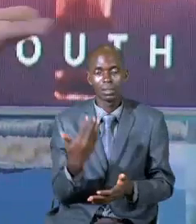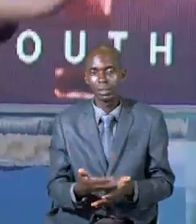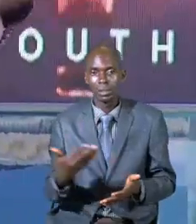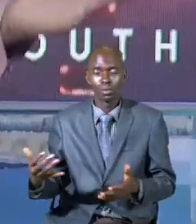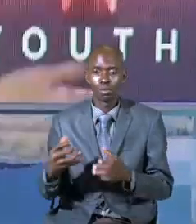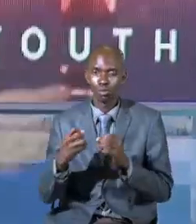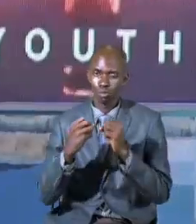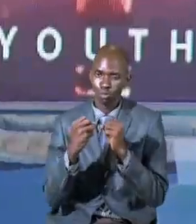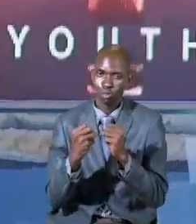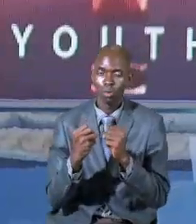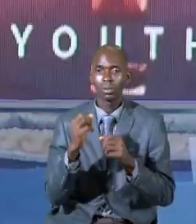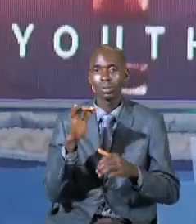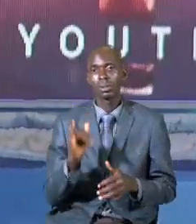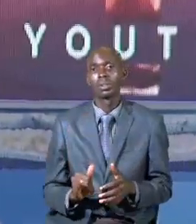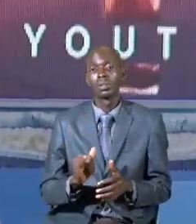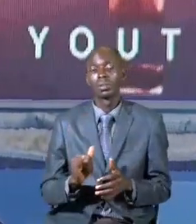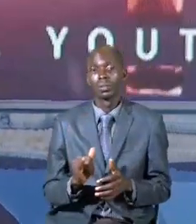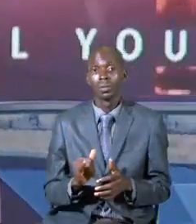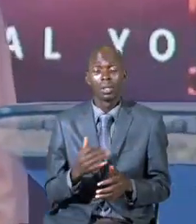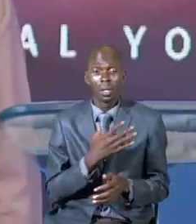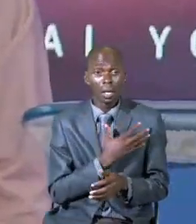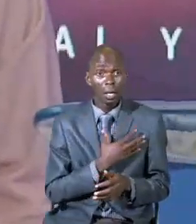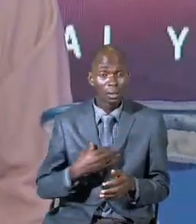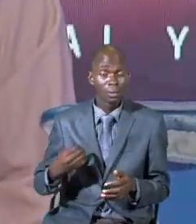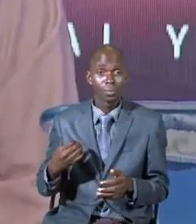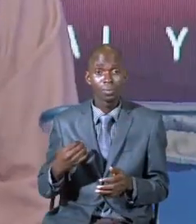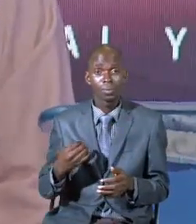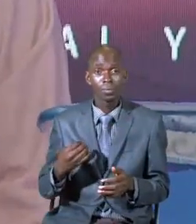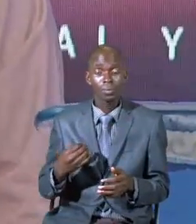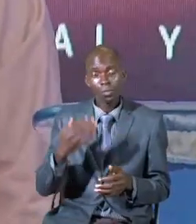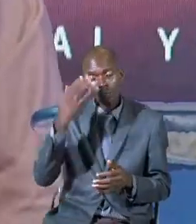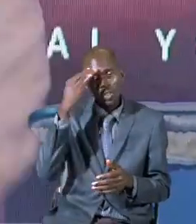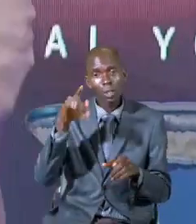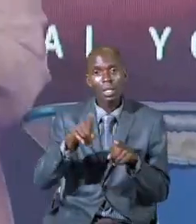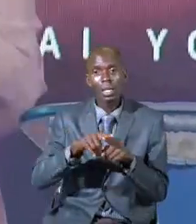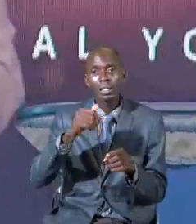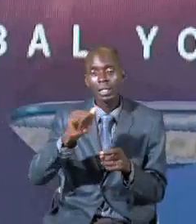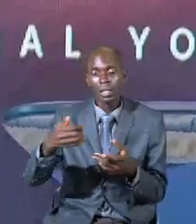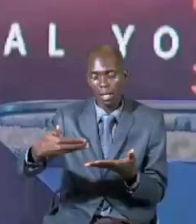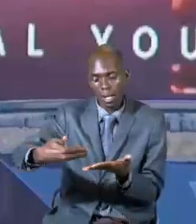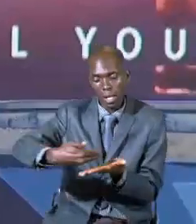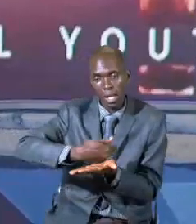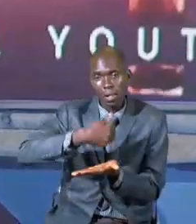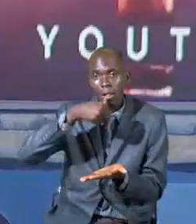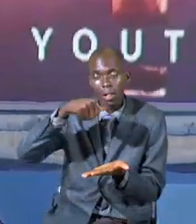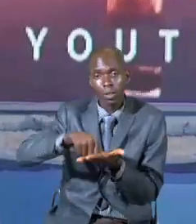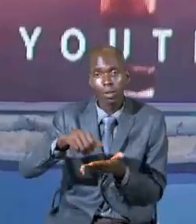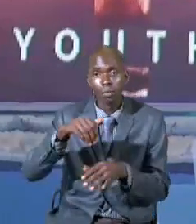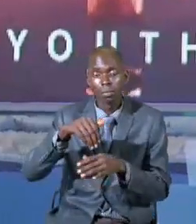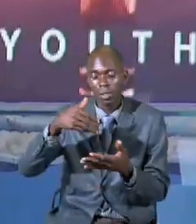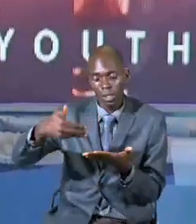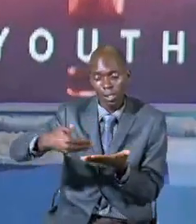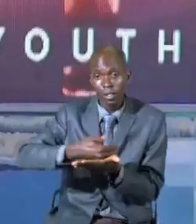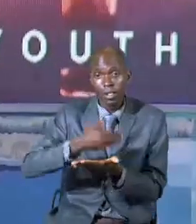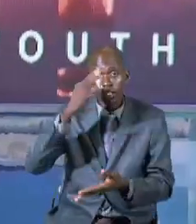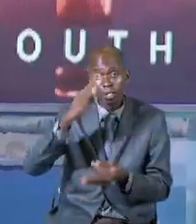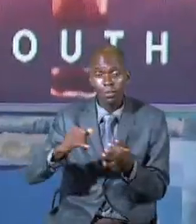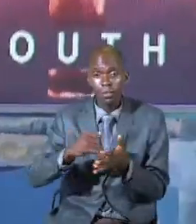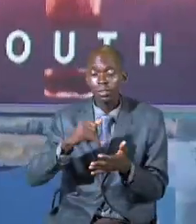to that envelope, the envelope will not get to where it was destined. Stickability, you stick to it,